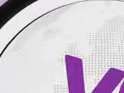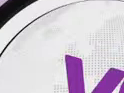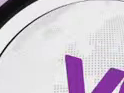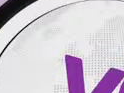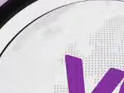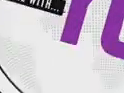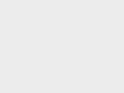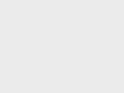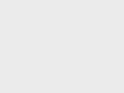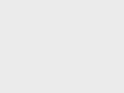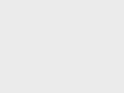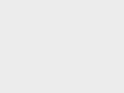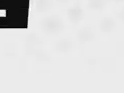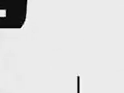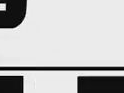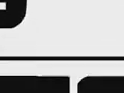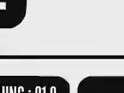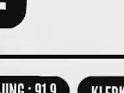work.